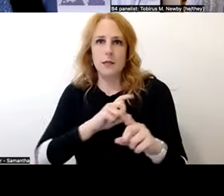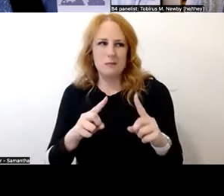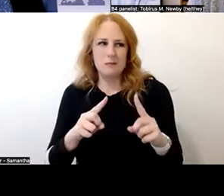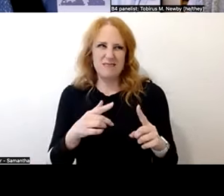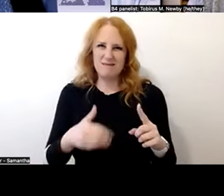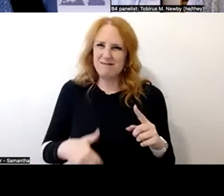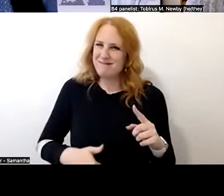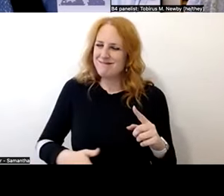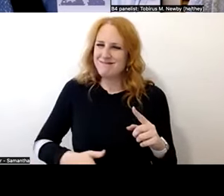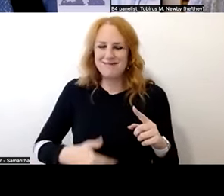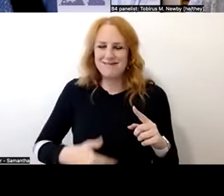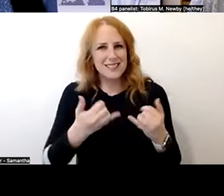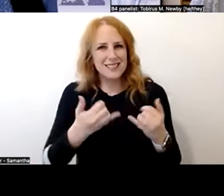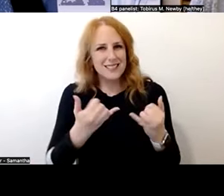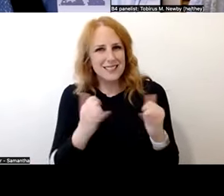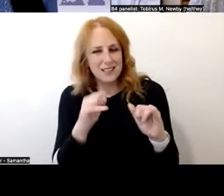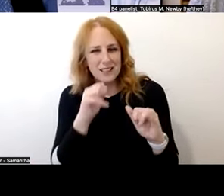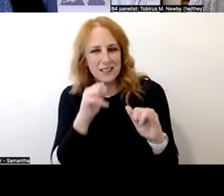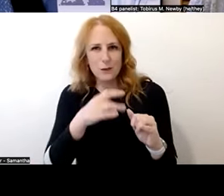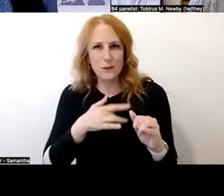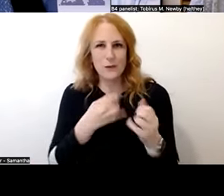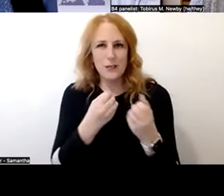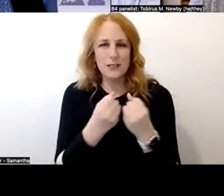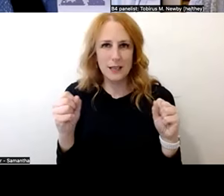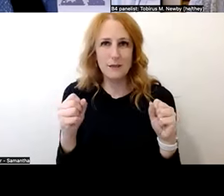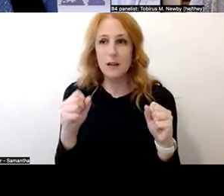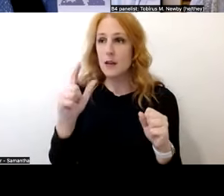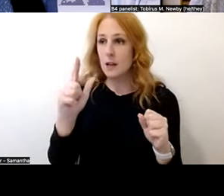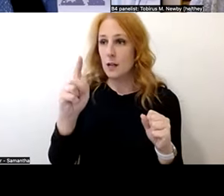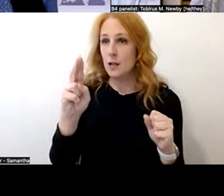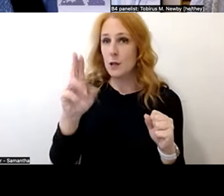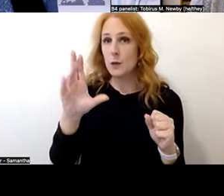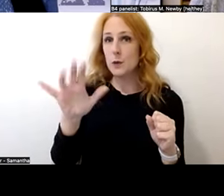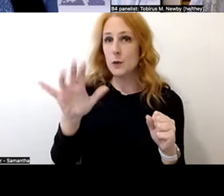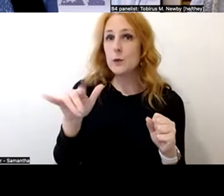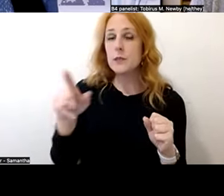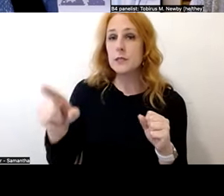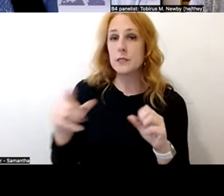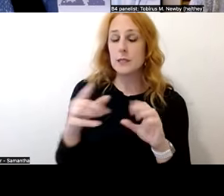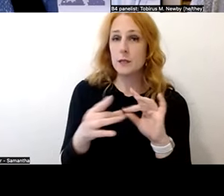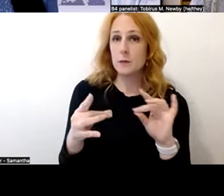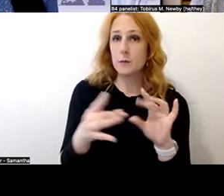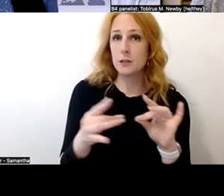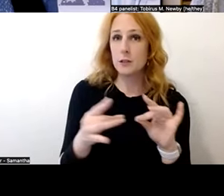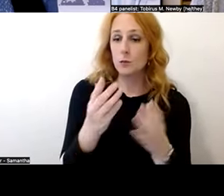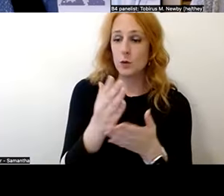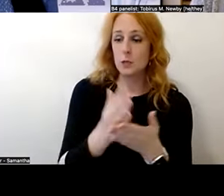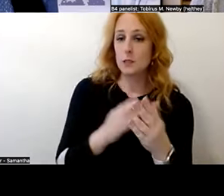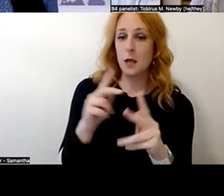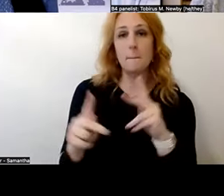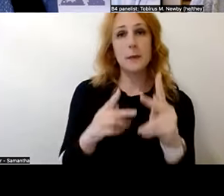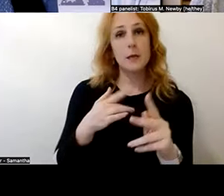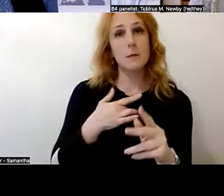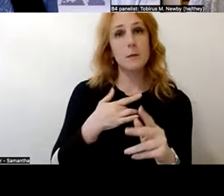people feel their footing and safety is in deep, deep stark contrast with the historical, generational, and lived experience of